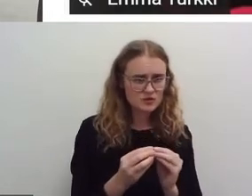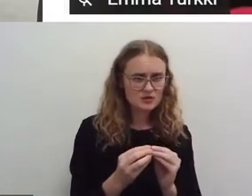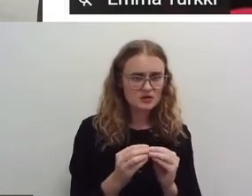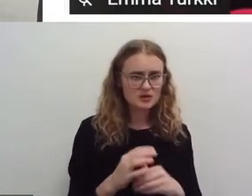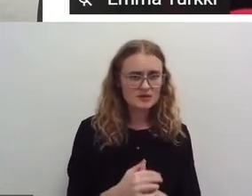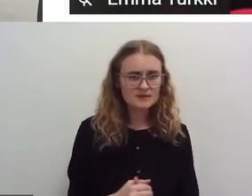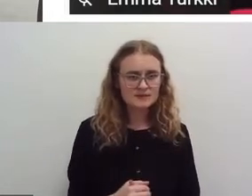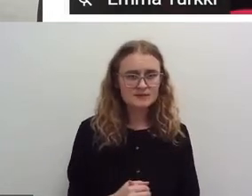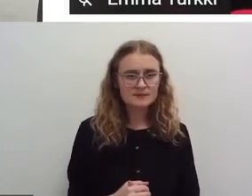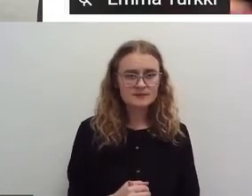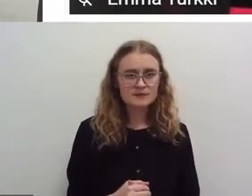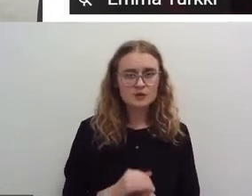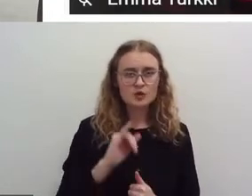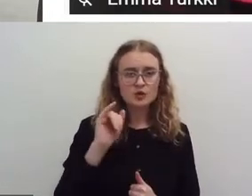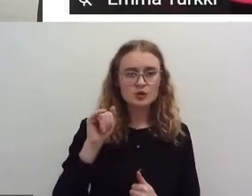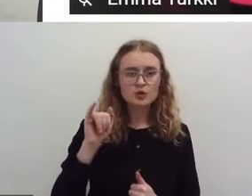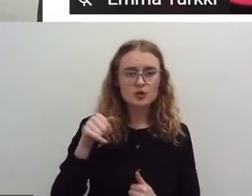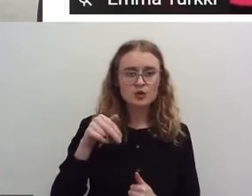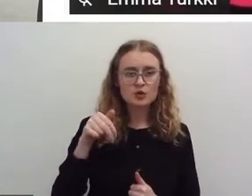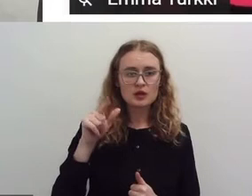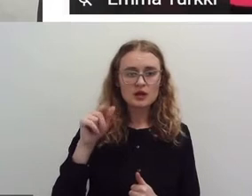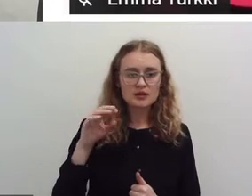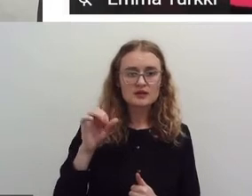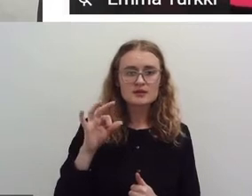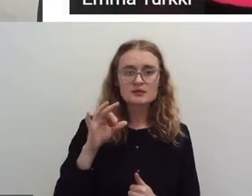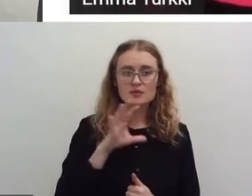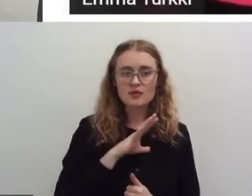I think that you are muted, if I am not mistaken.